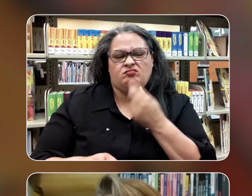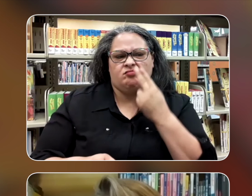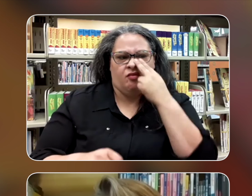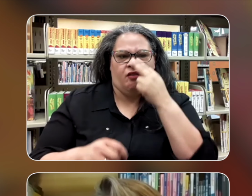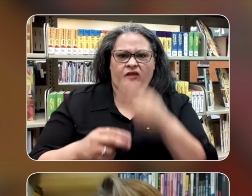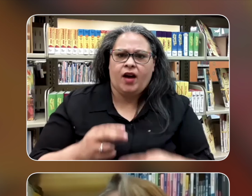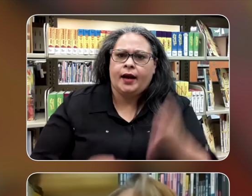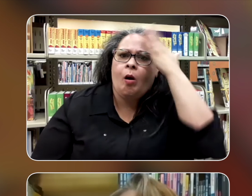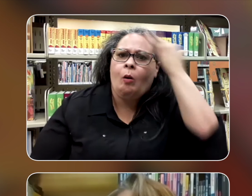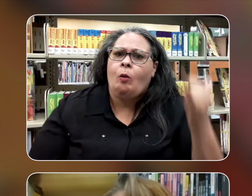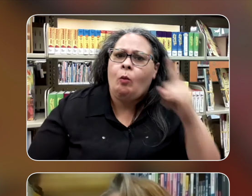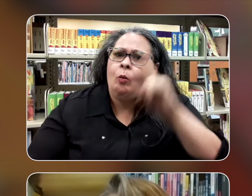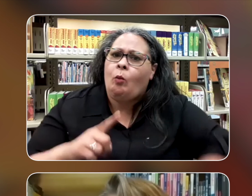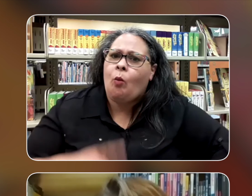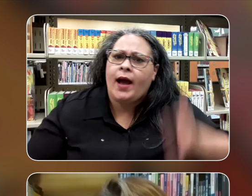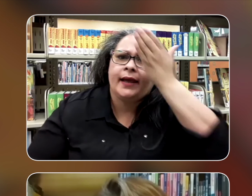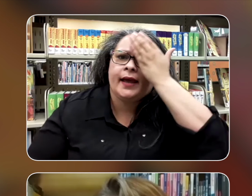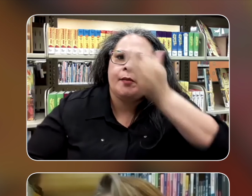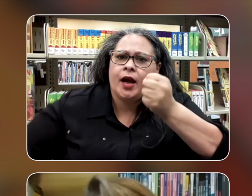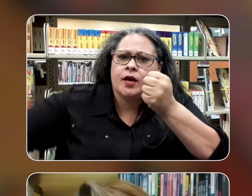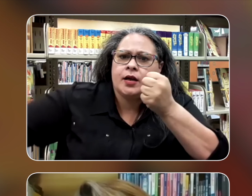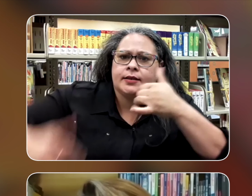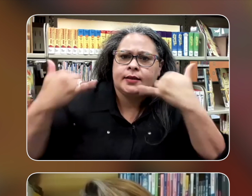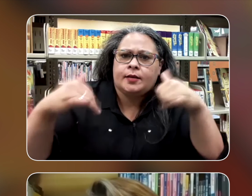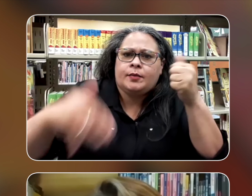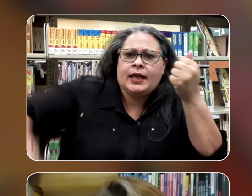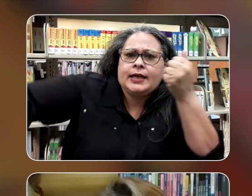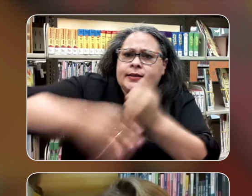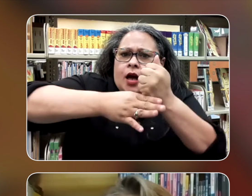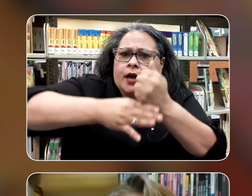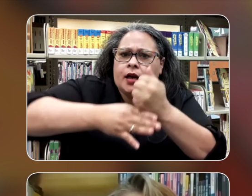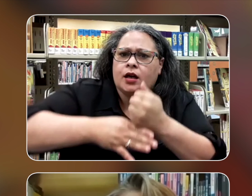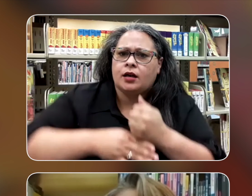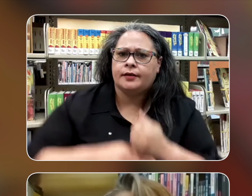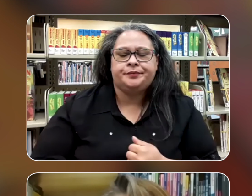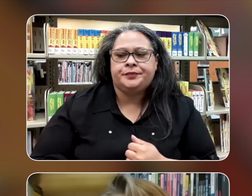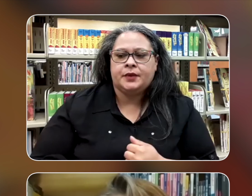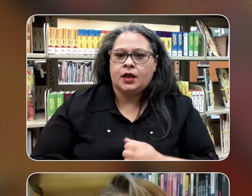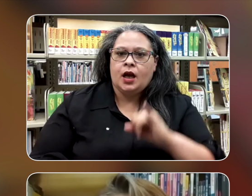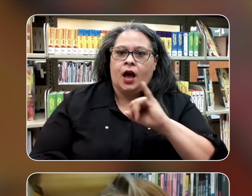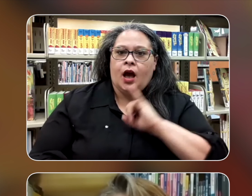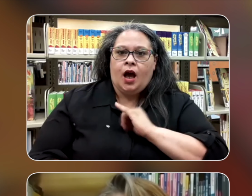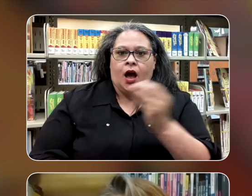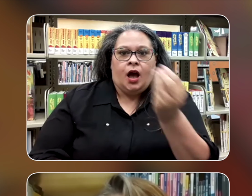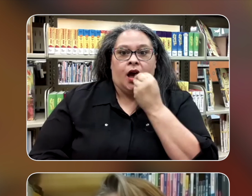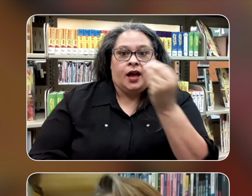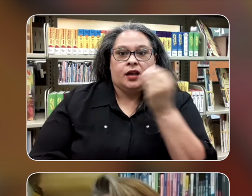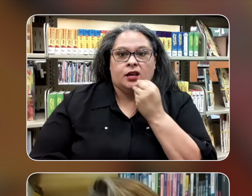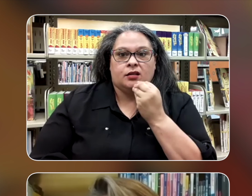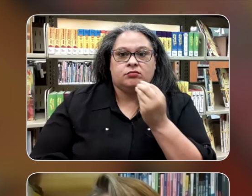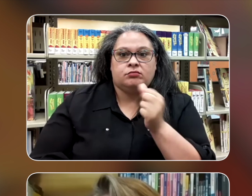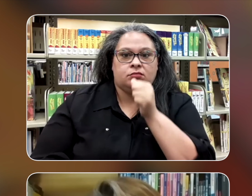can't pirates play soccer? Anyway, I have a regular peanut butter